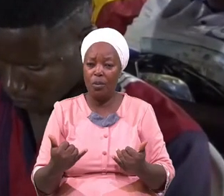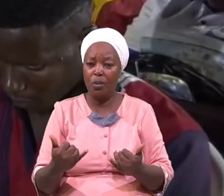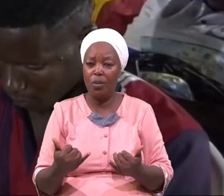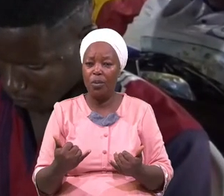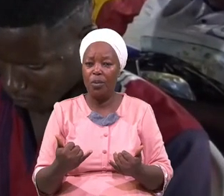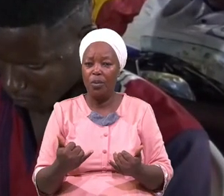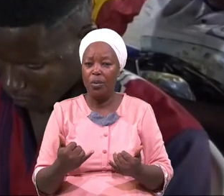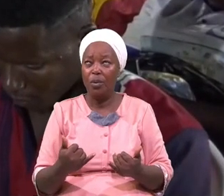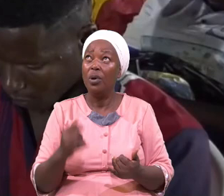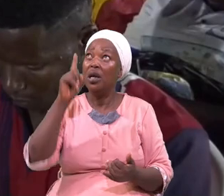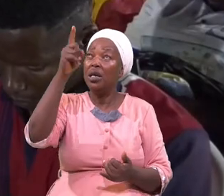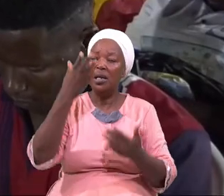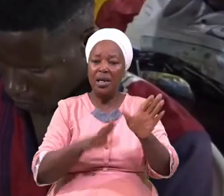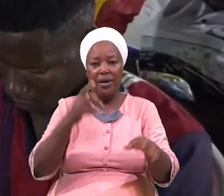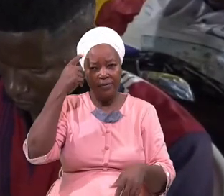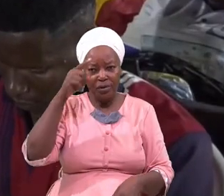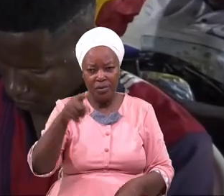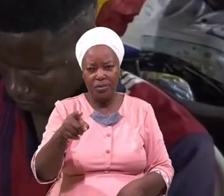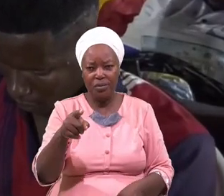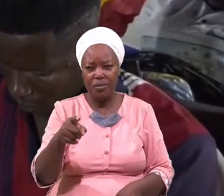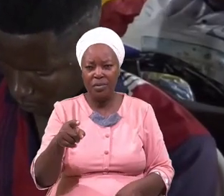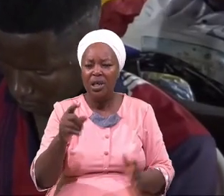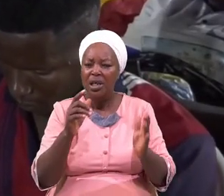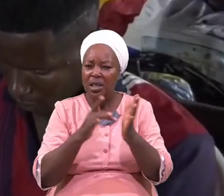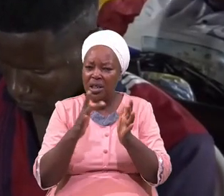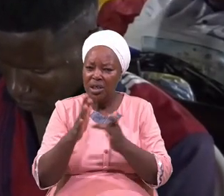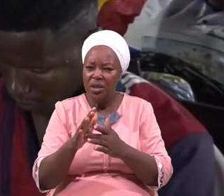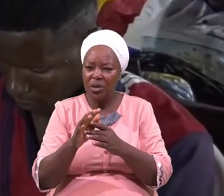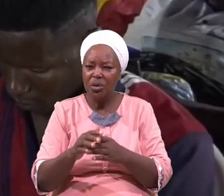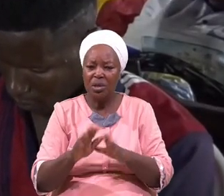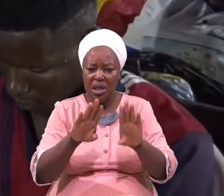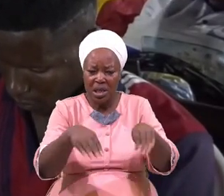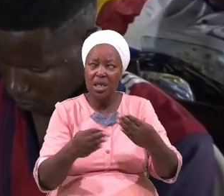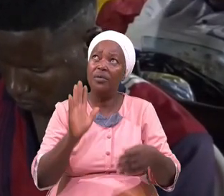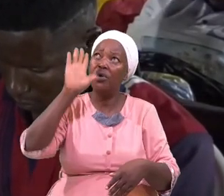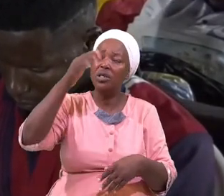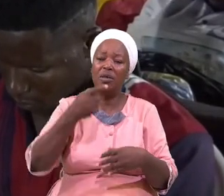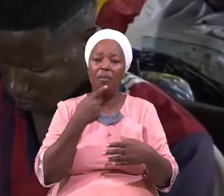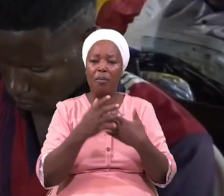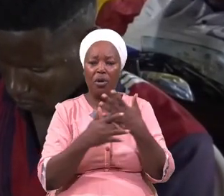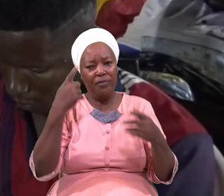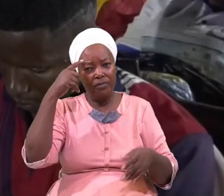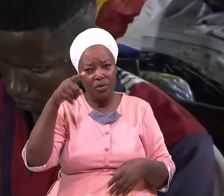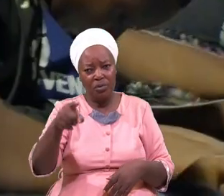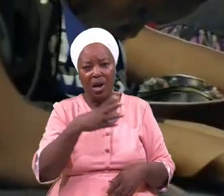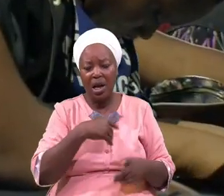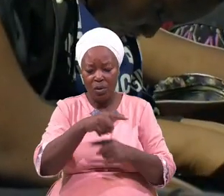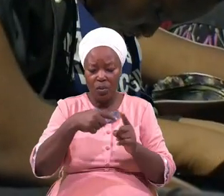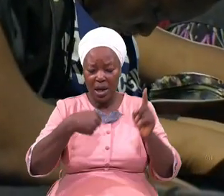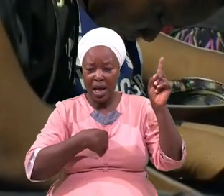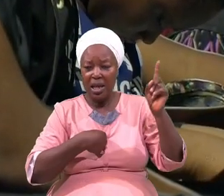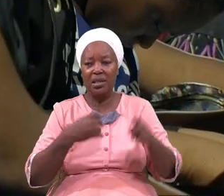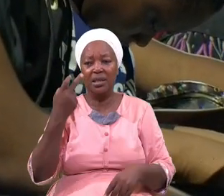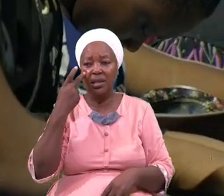He died for you. Jesus shed his blood for you. And when I see the blood, I